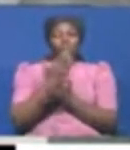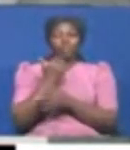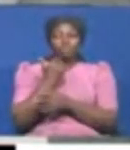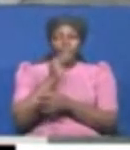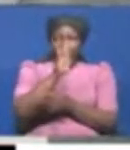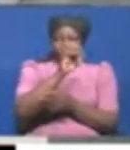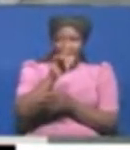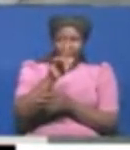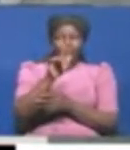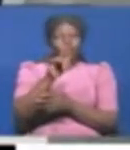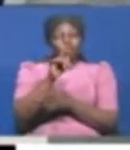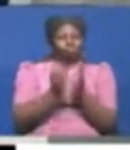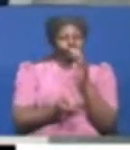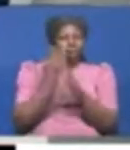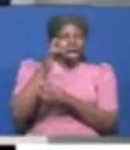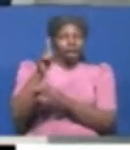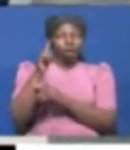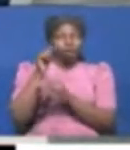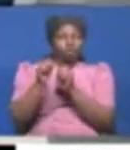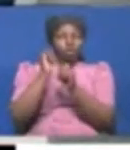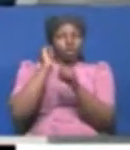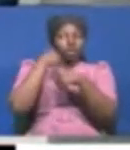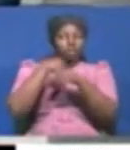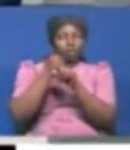up with legislation that will ensure we go